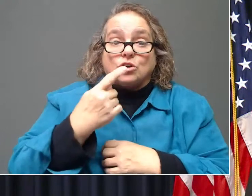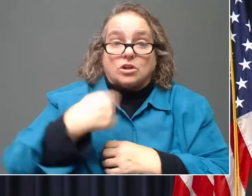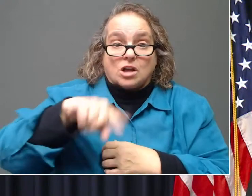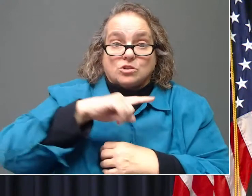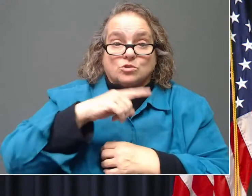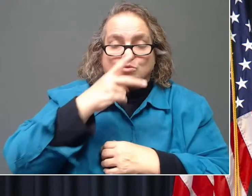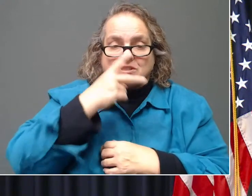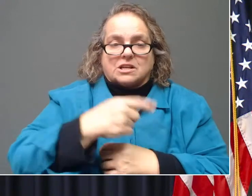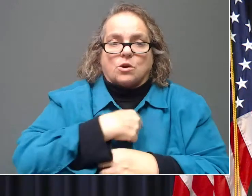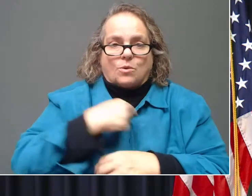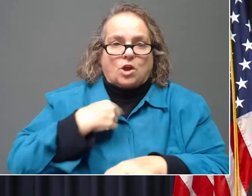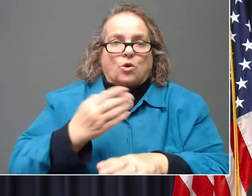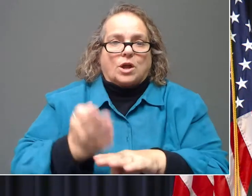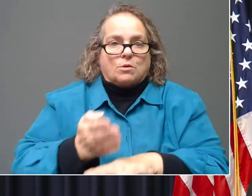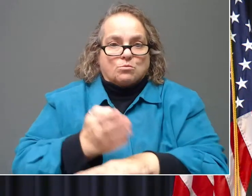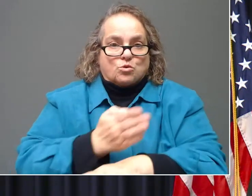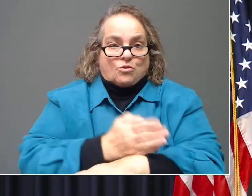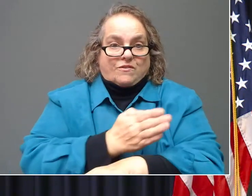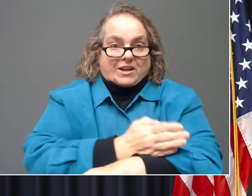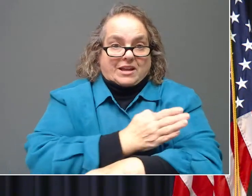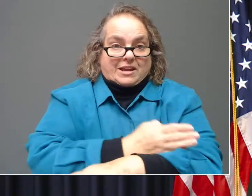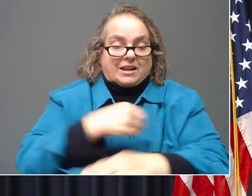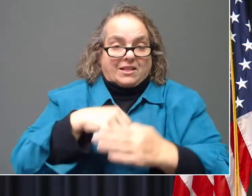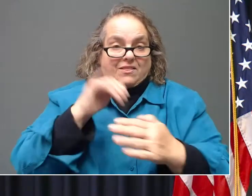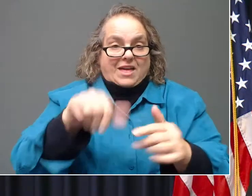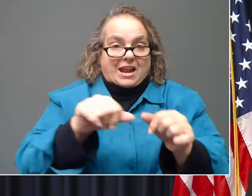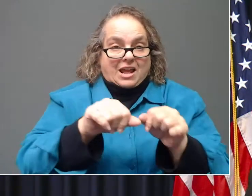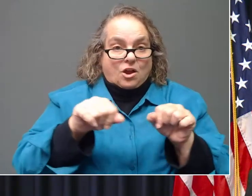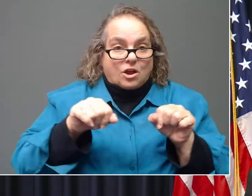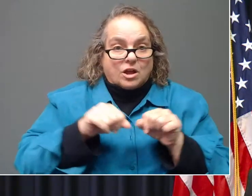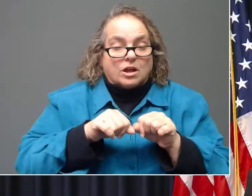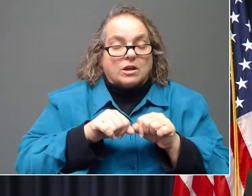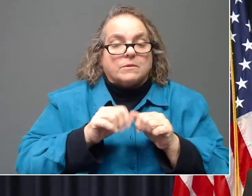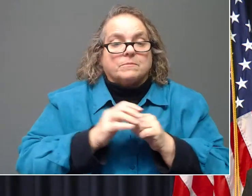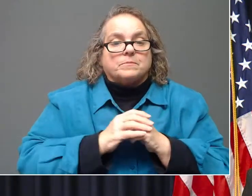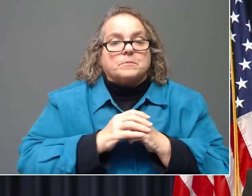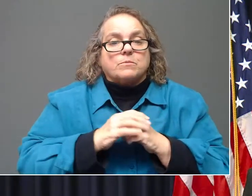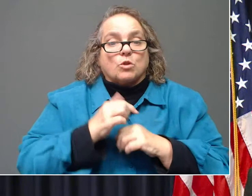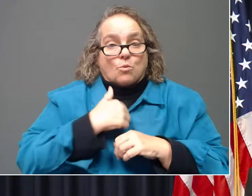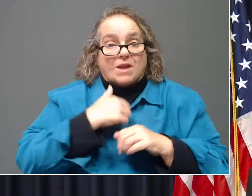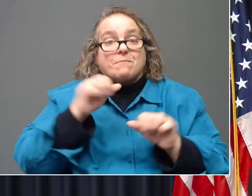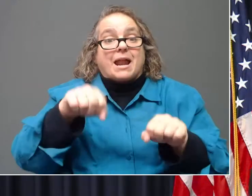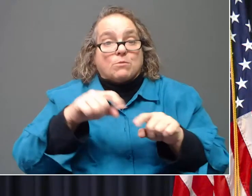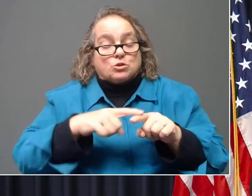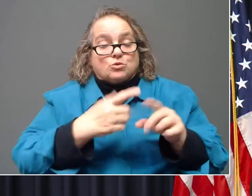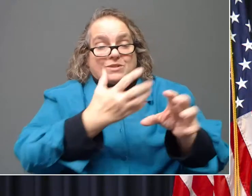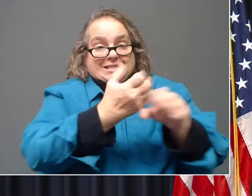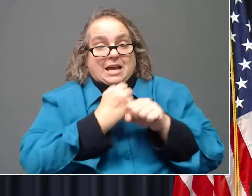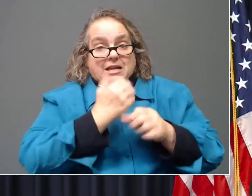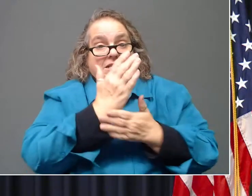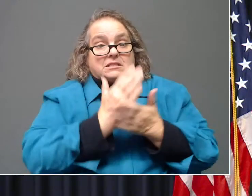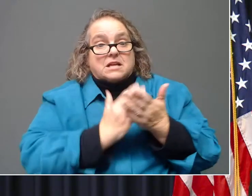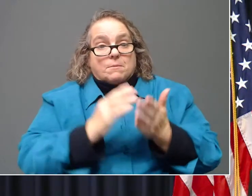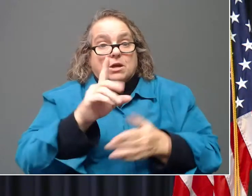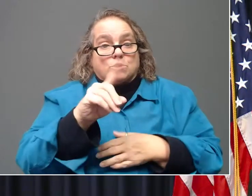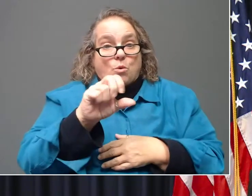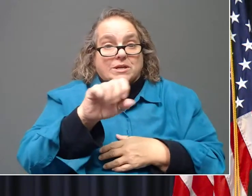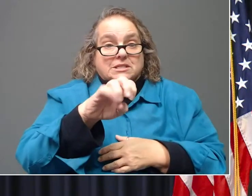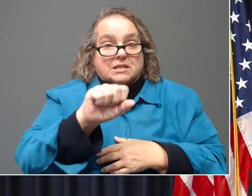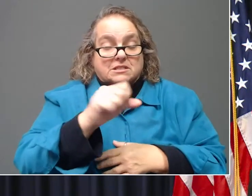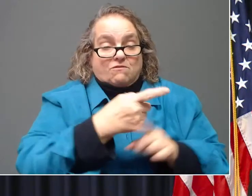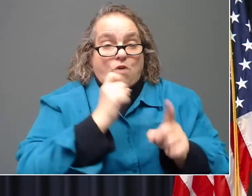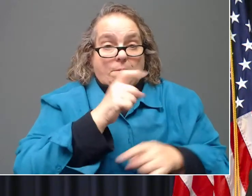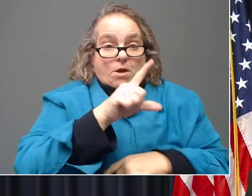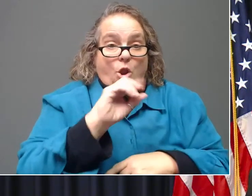improving in that area. We have been able to pull some doses back from long-term care and move them into the